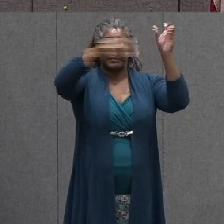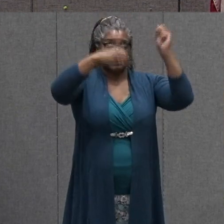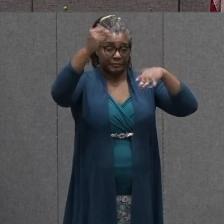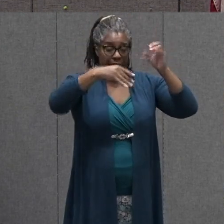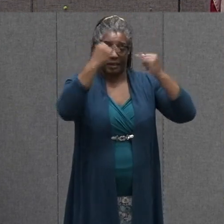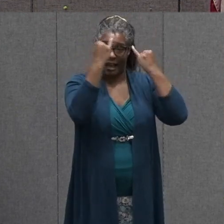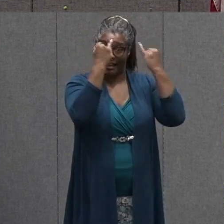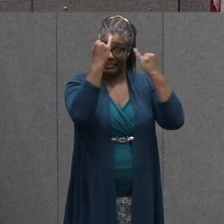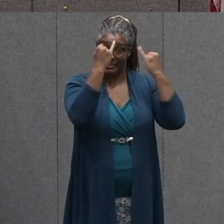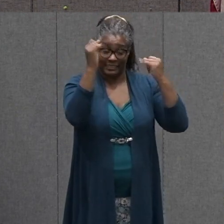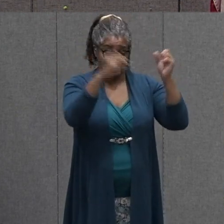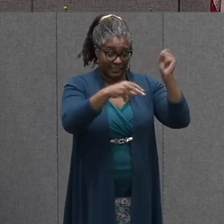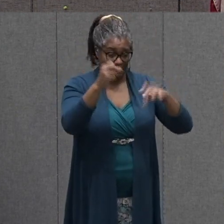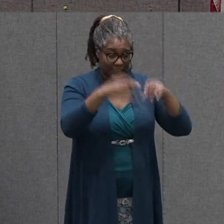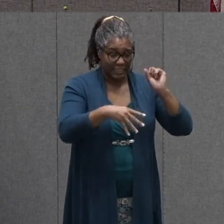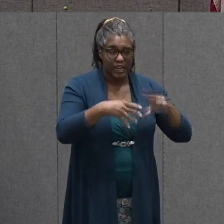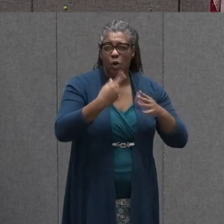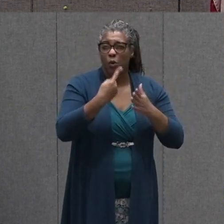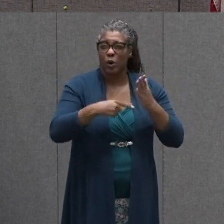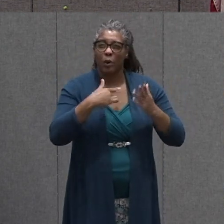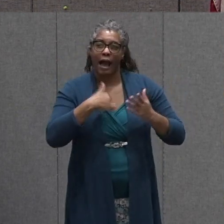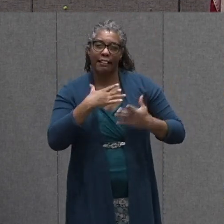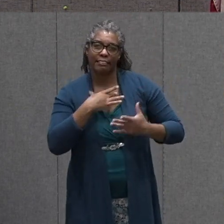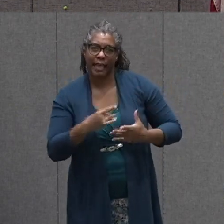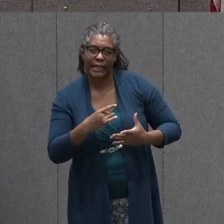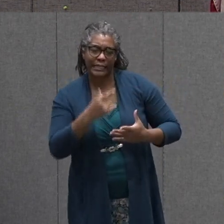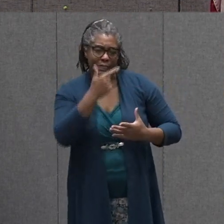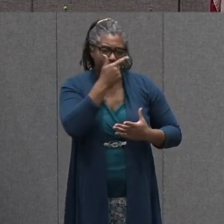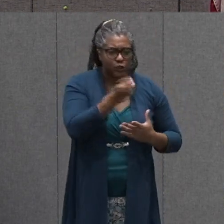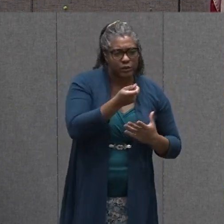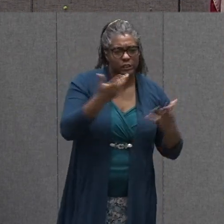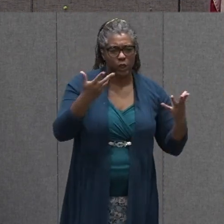winter? We definitely have a long break from school.